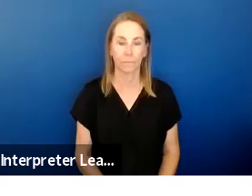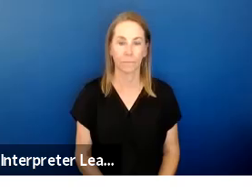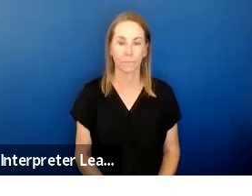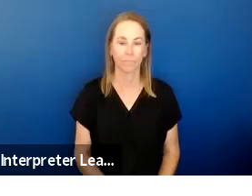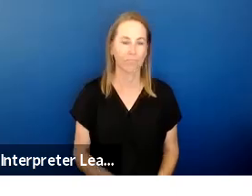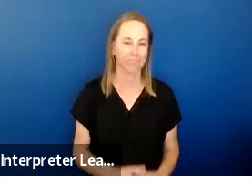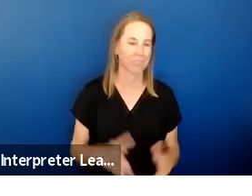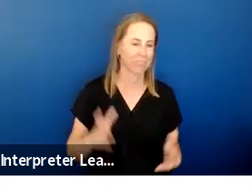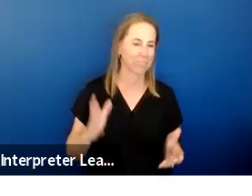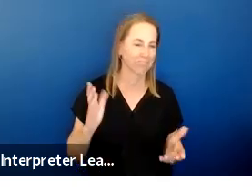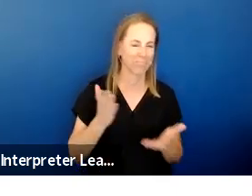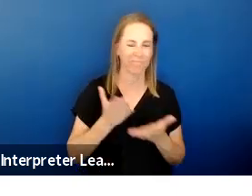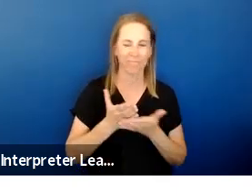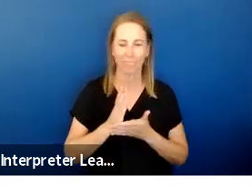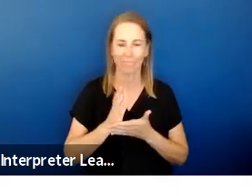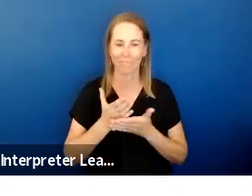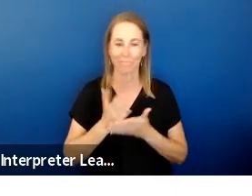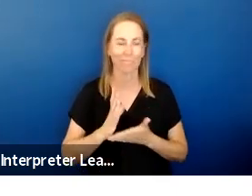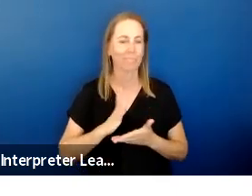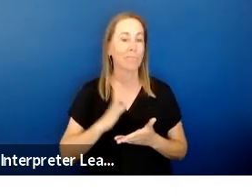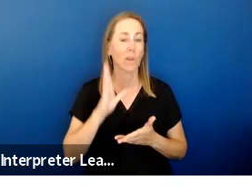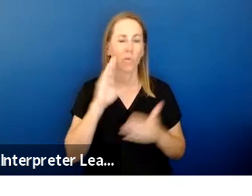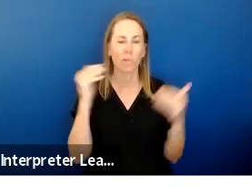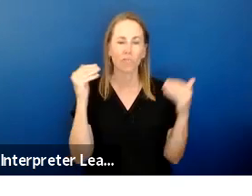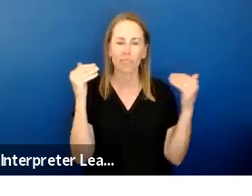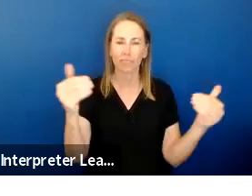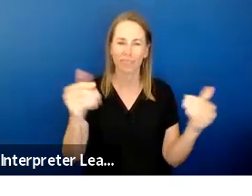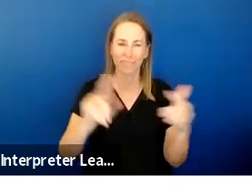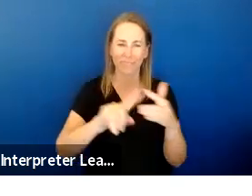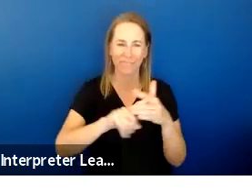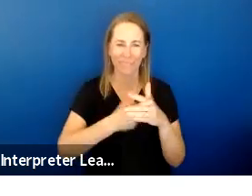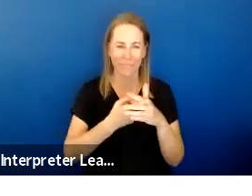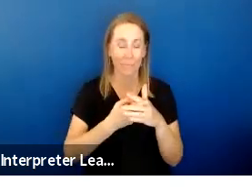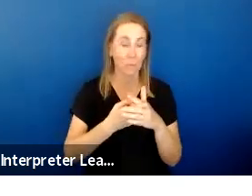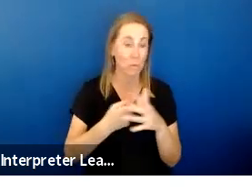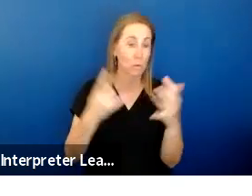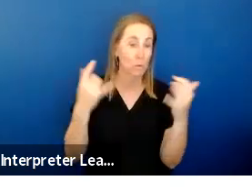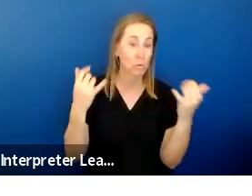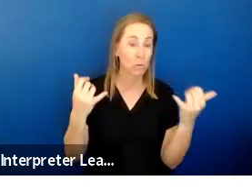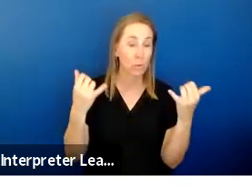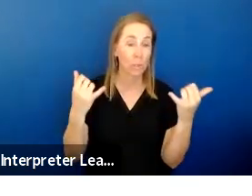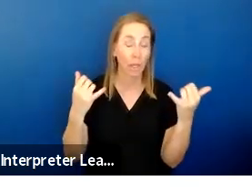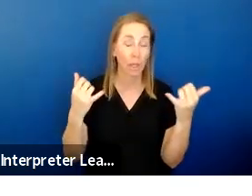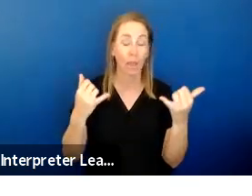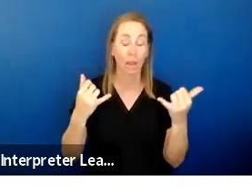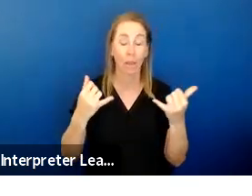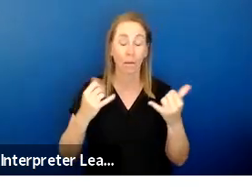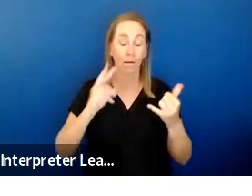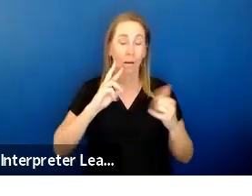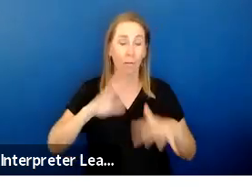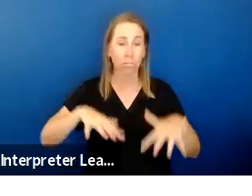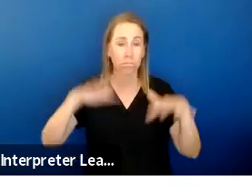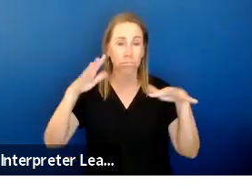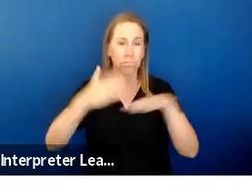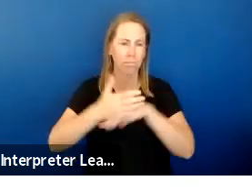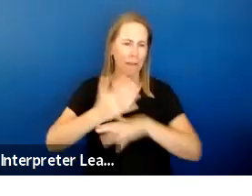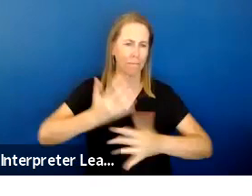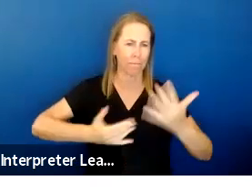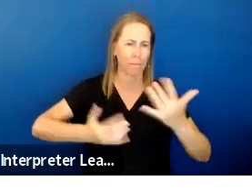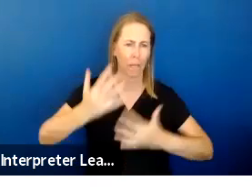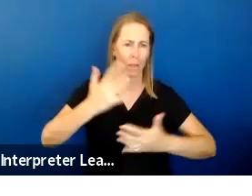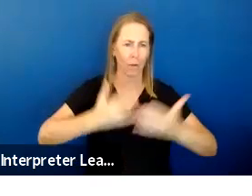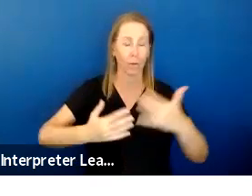Alrighty, folks, we are going to go ahead and get started with today's Flood After Fire webinar. I want to welcome